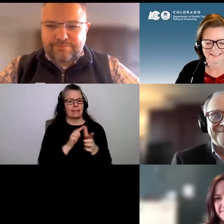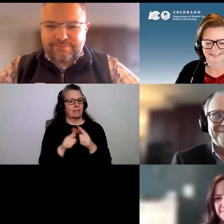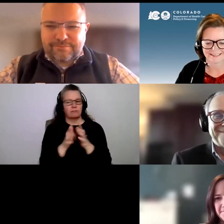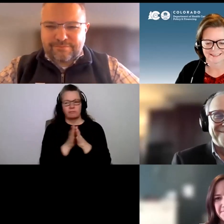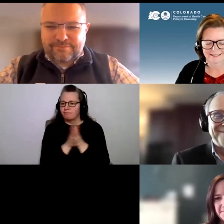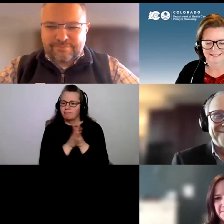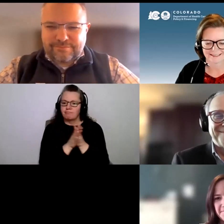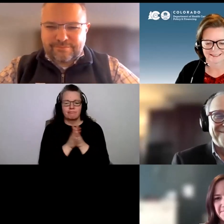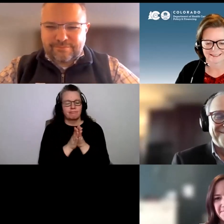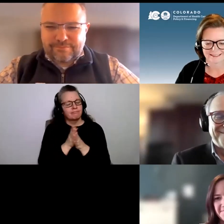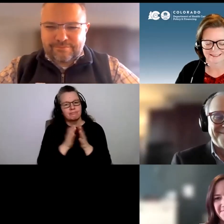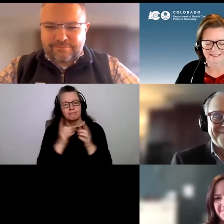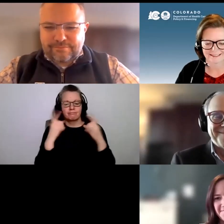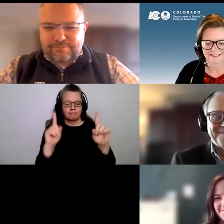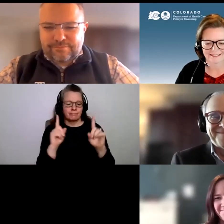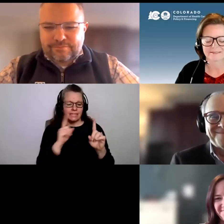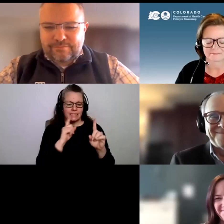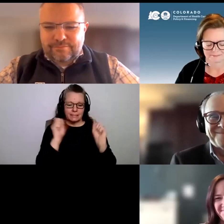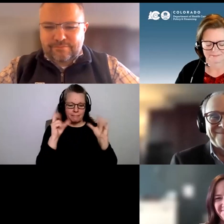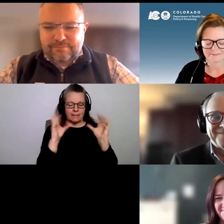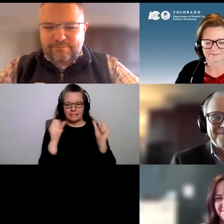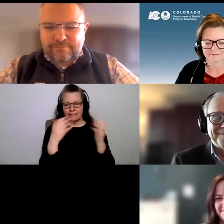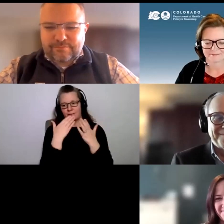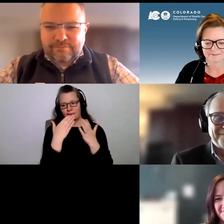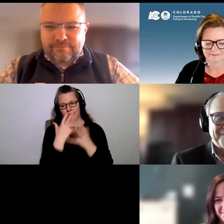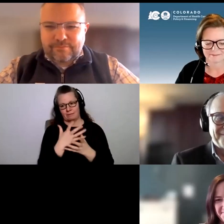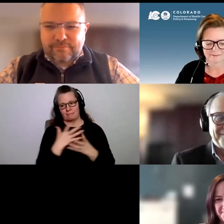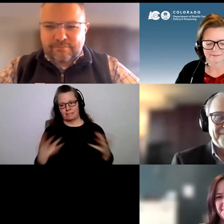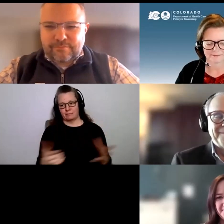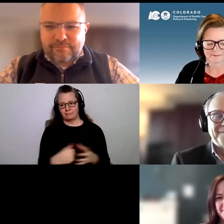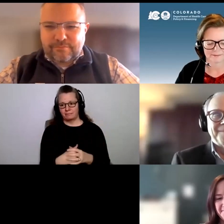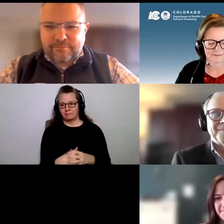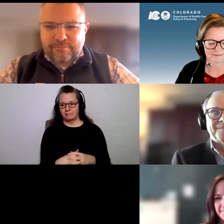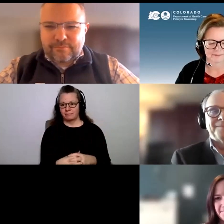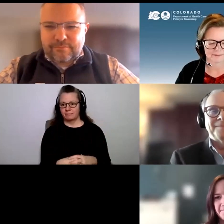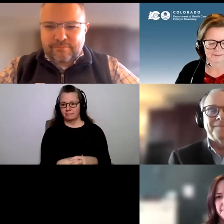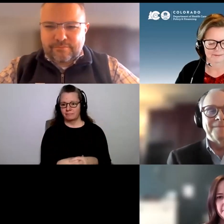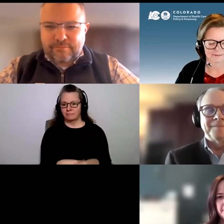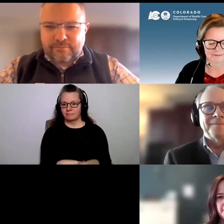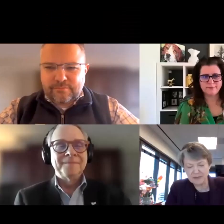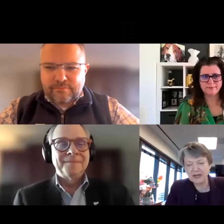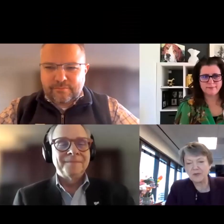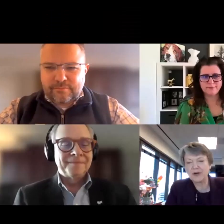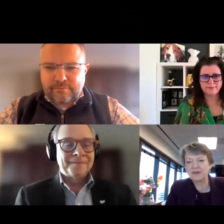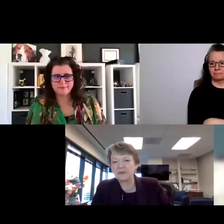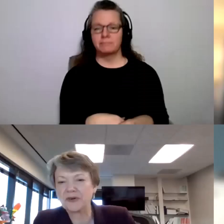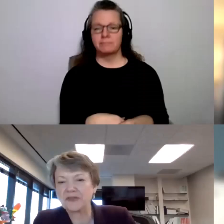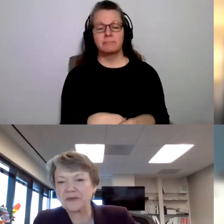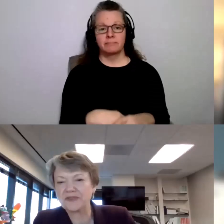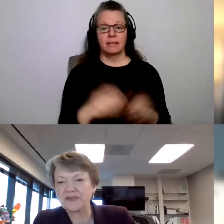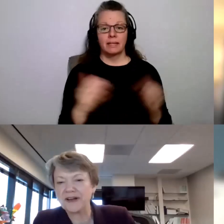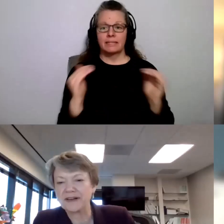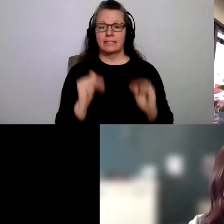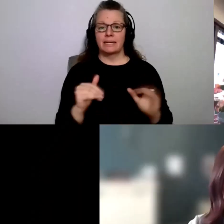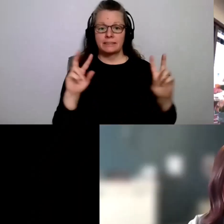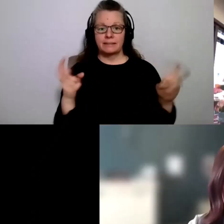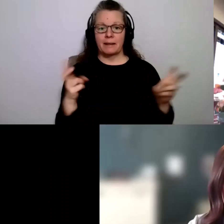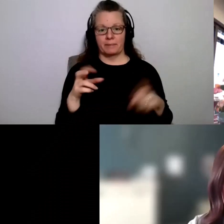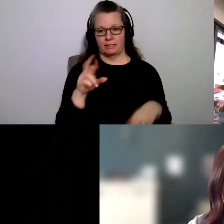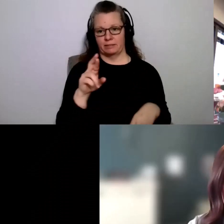and it's really quite spectacular. So thank you so much. So we're going to drive now to our next topic, which is prescription